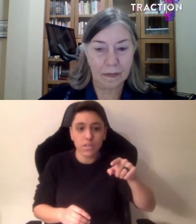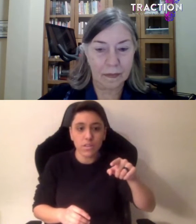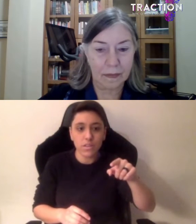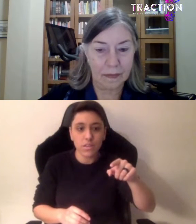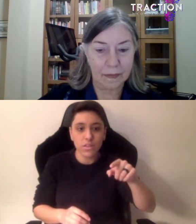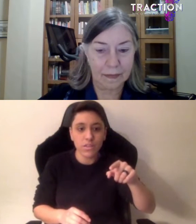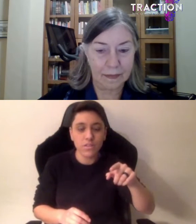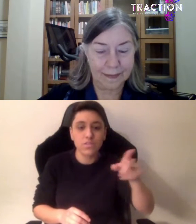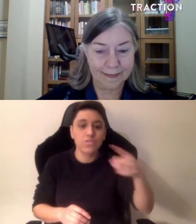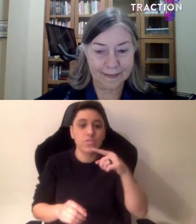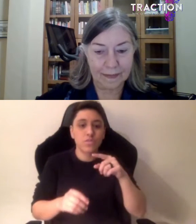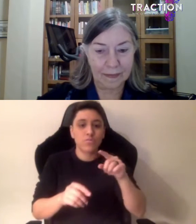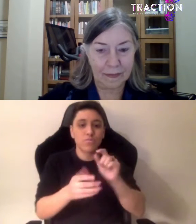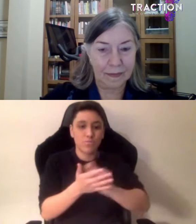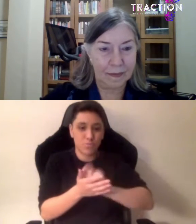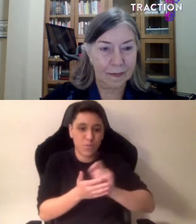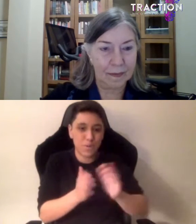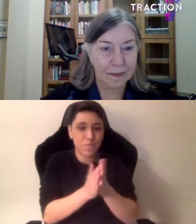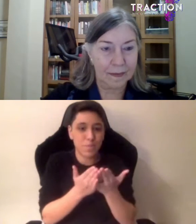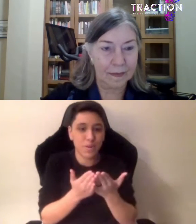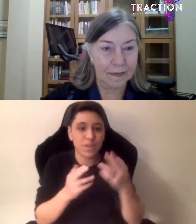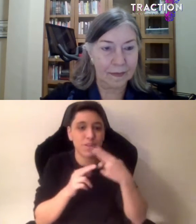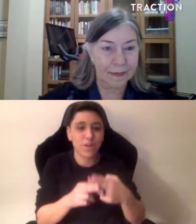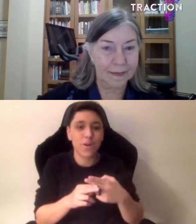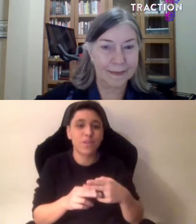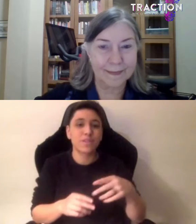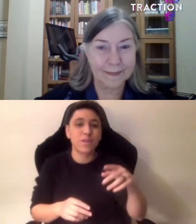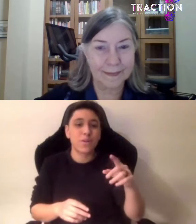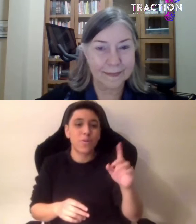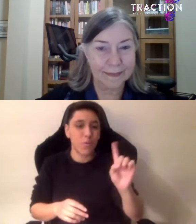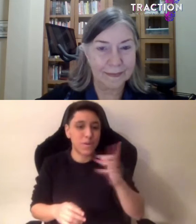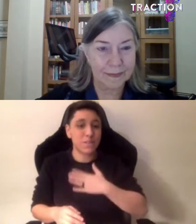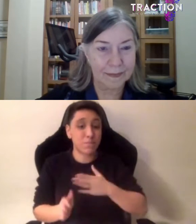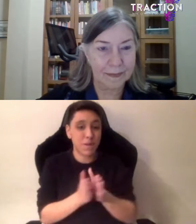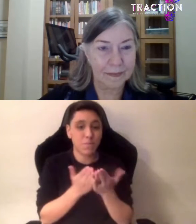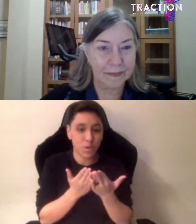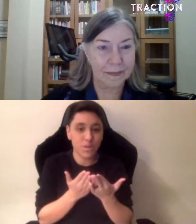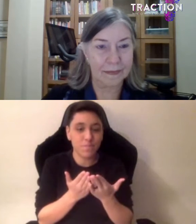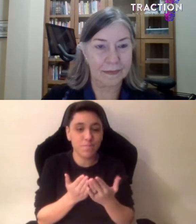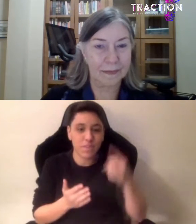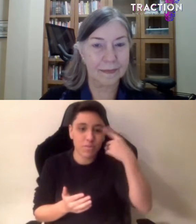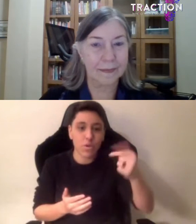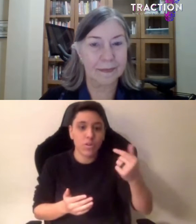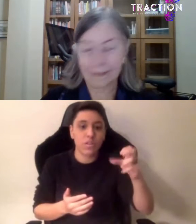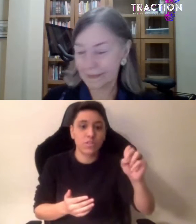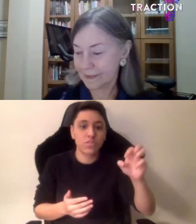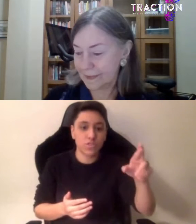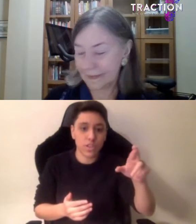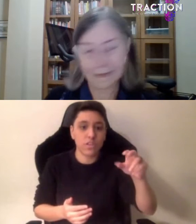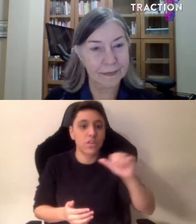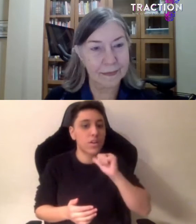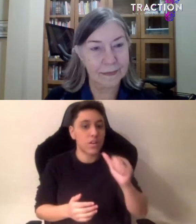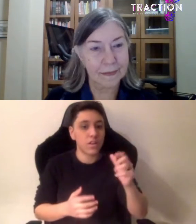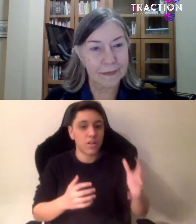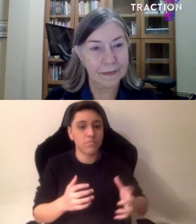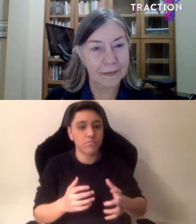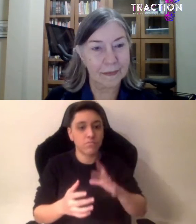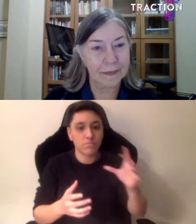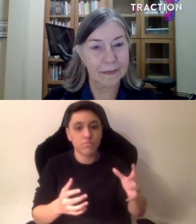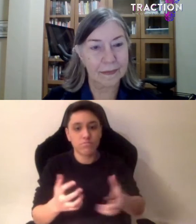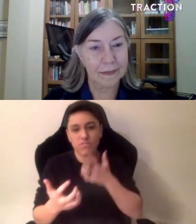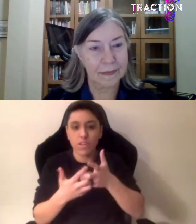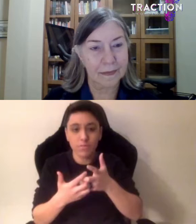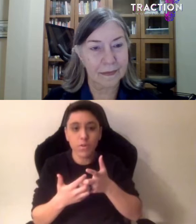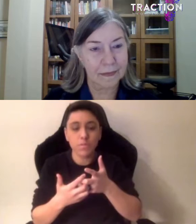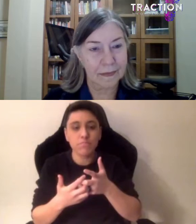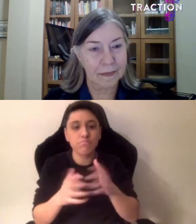My Book? A guide for transgender and gender nonconforming youth, their parents, and everyone else, as well as her latest offering,